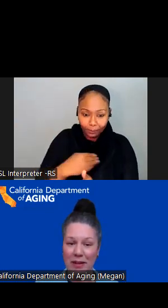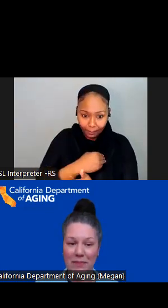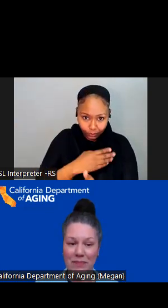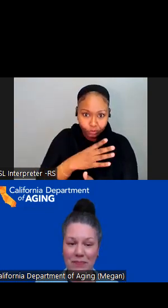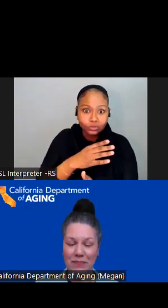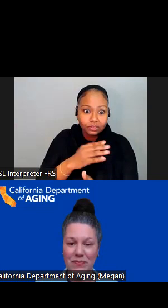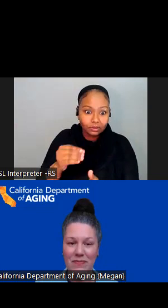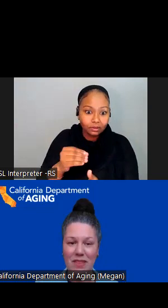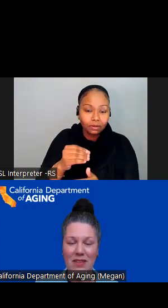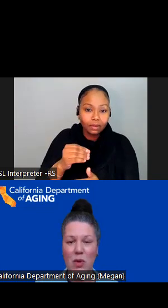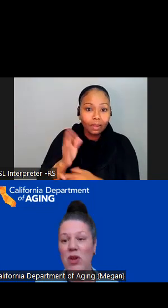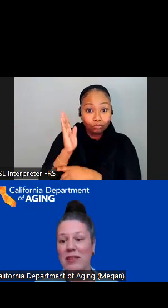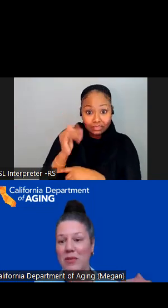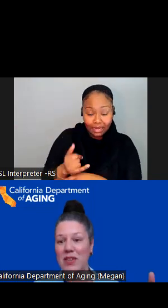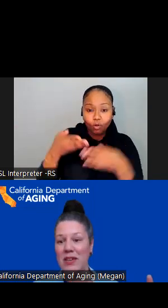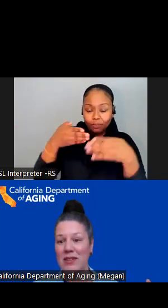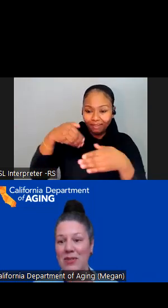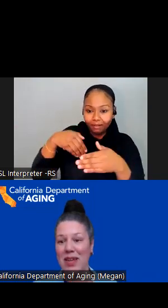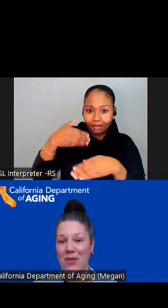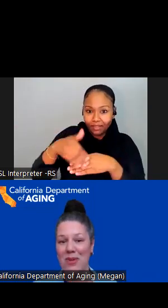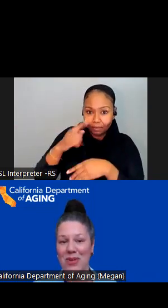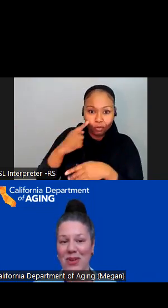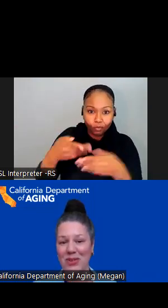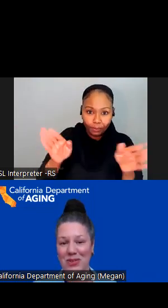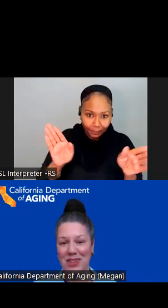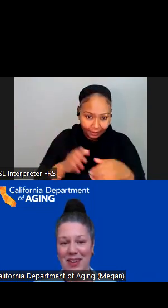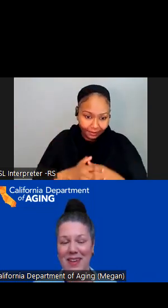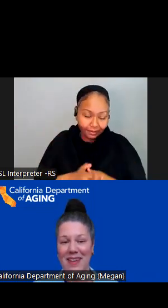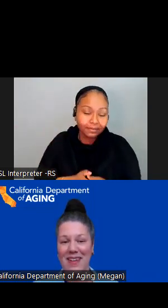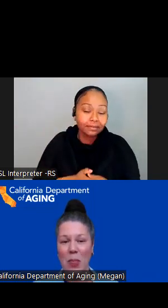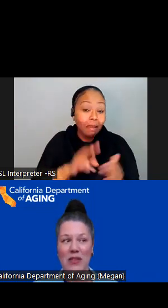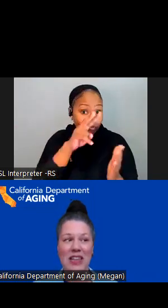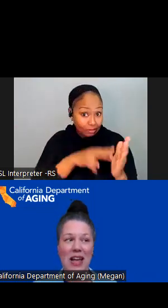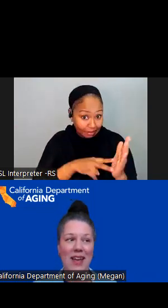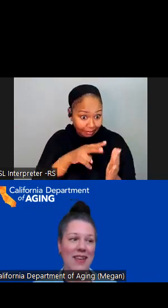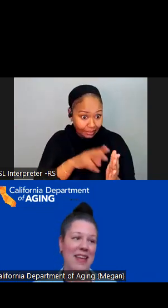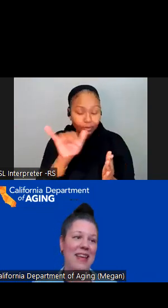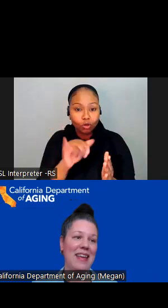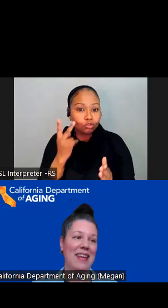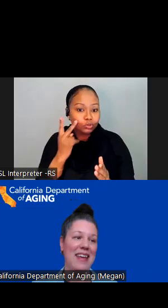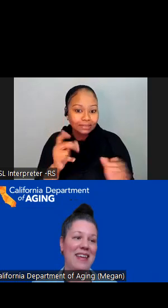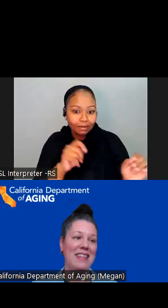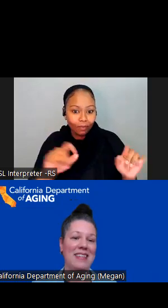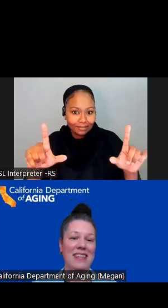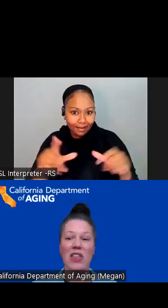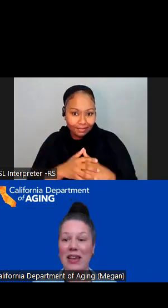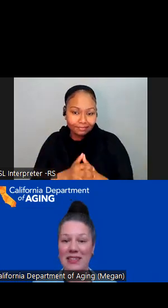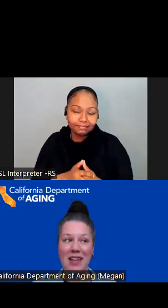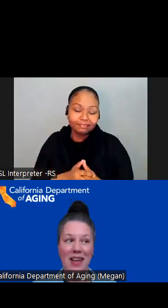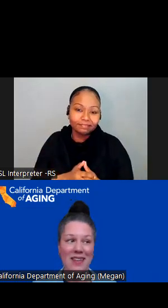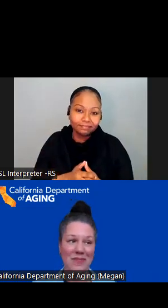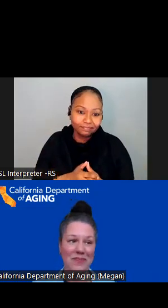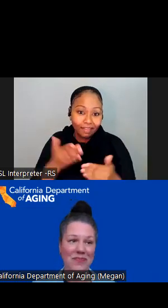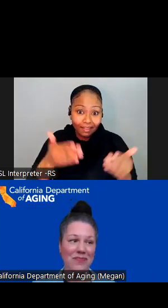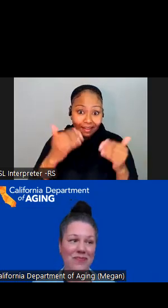the public. So I'm reading some of this out loud, but you can also see it on the slide. And in the